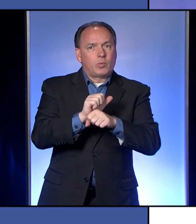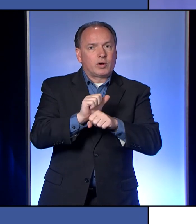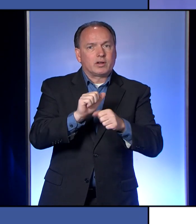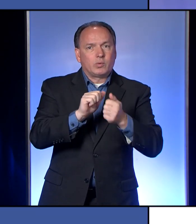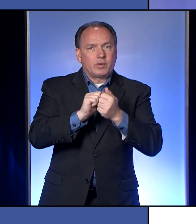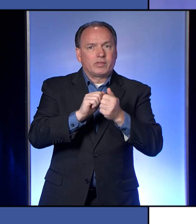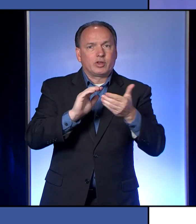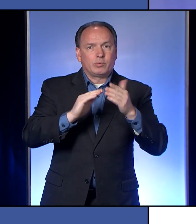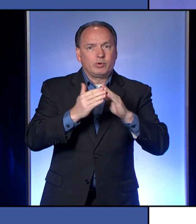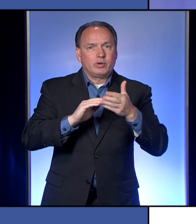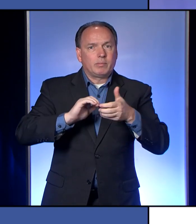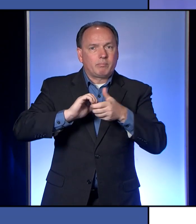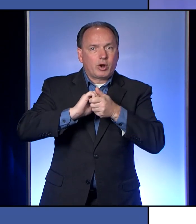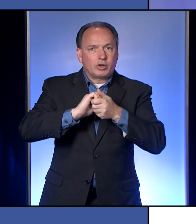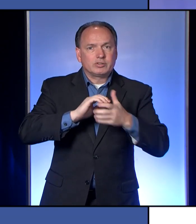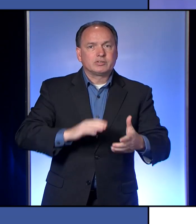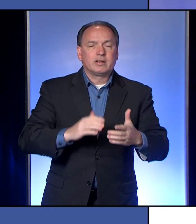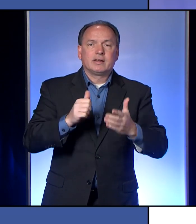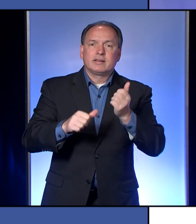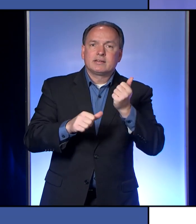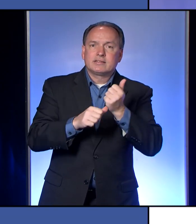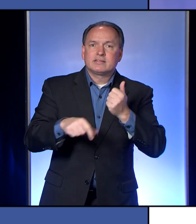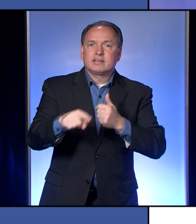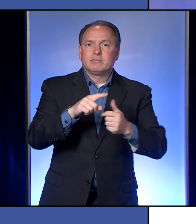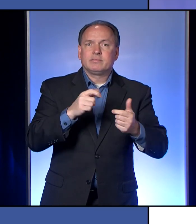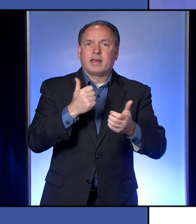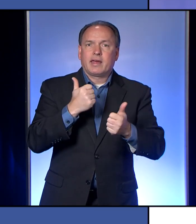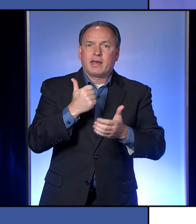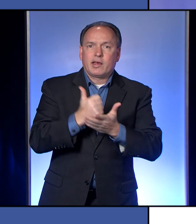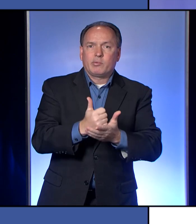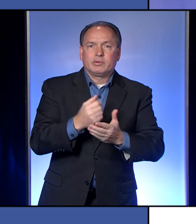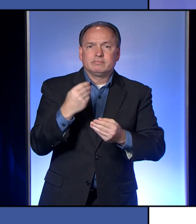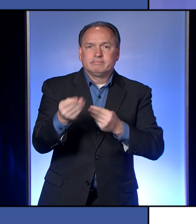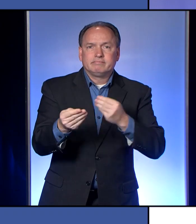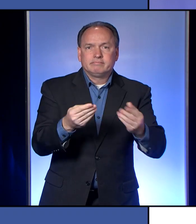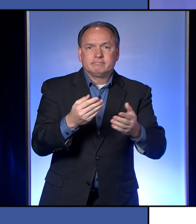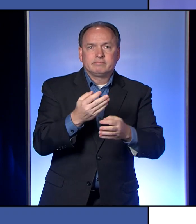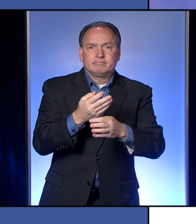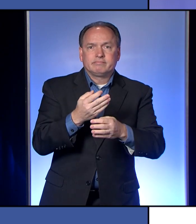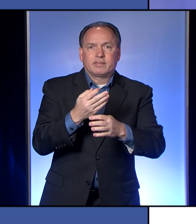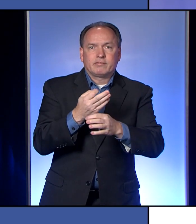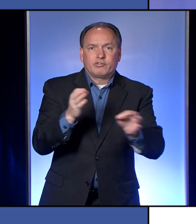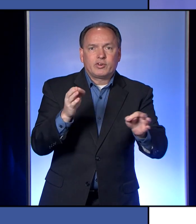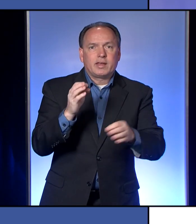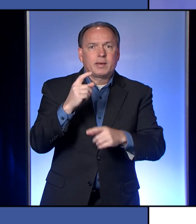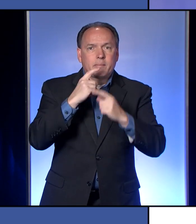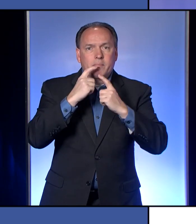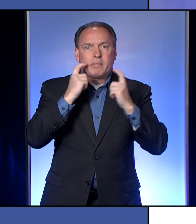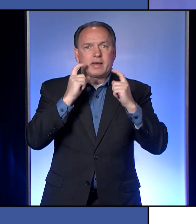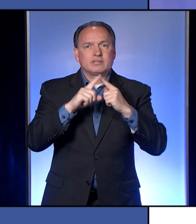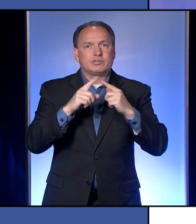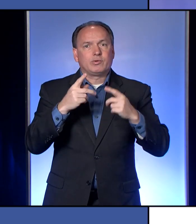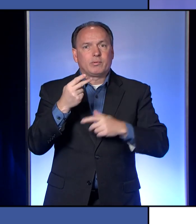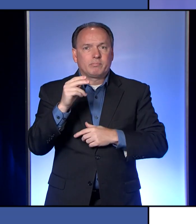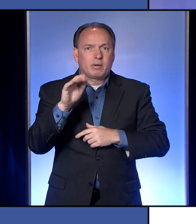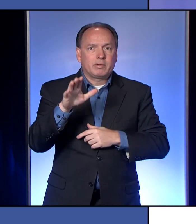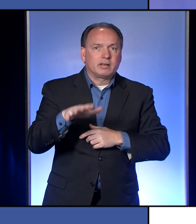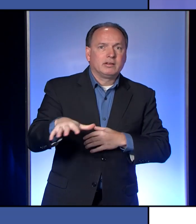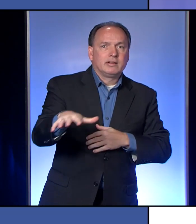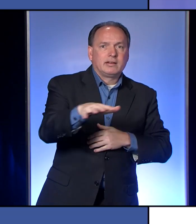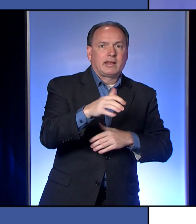community partners to assist them in helping distribute those masks to the public in an effort to help slow the spread